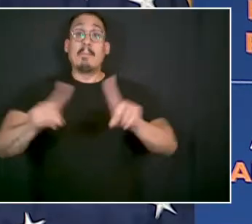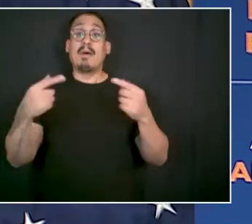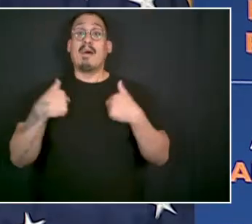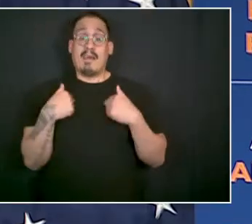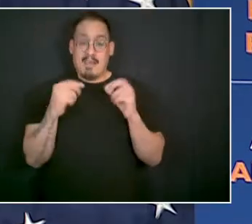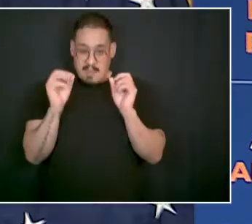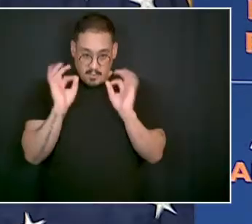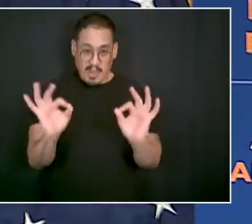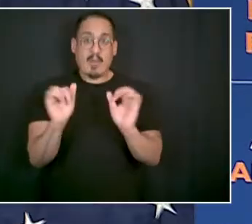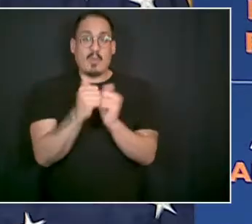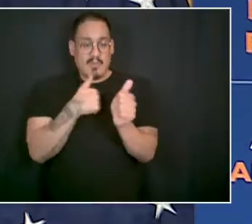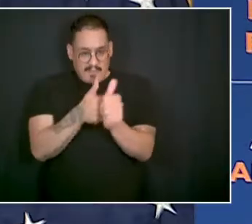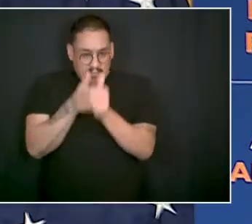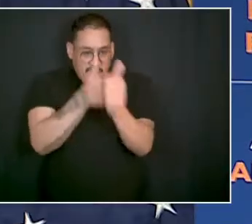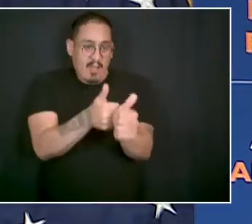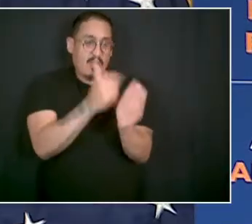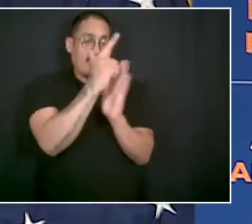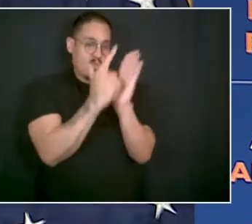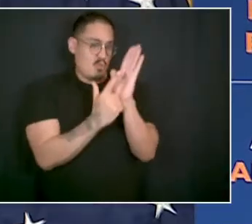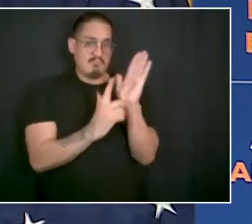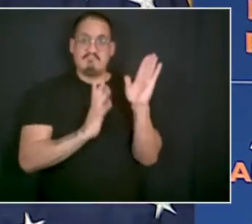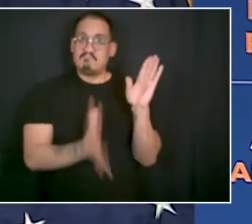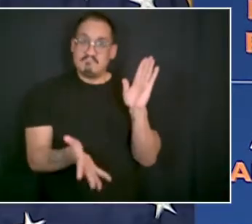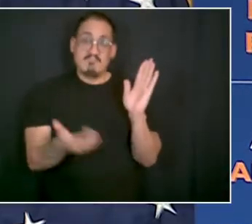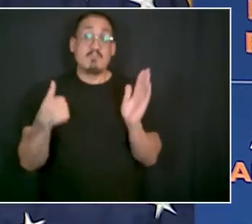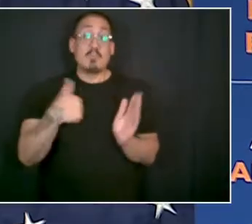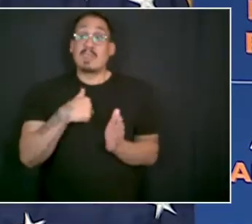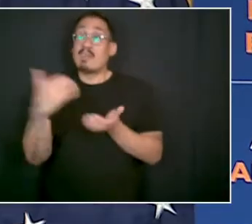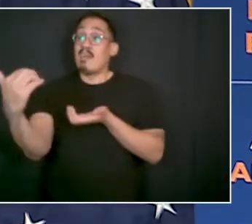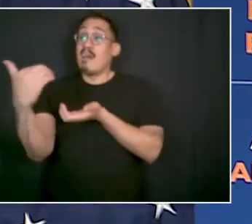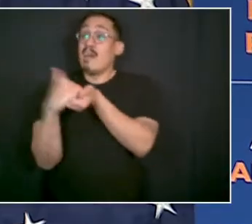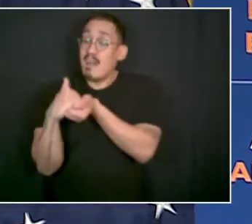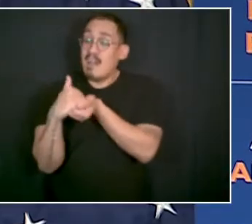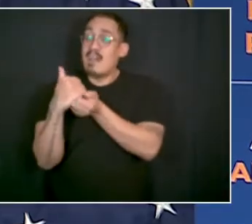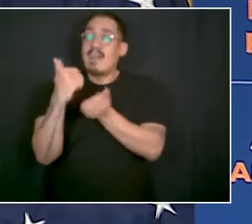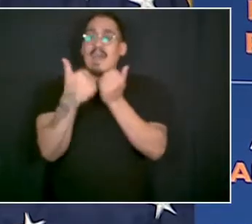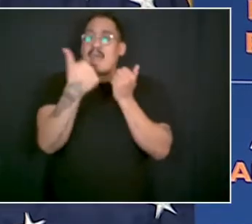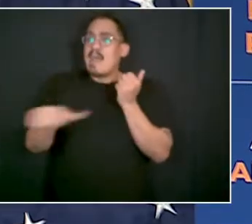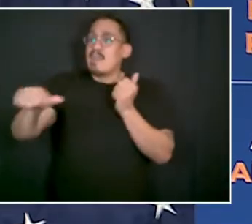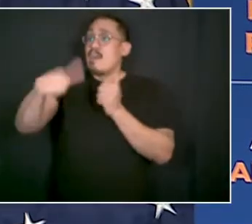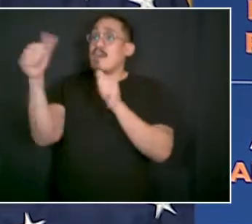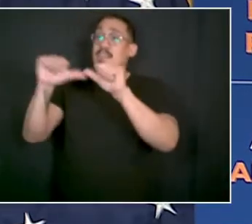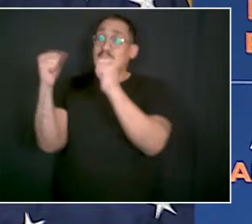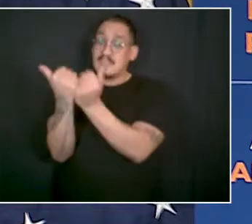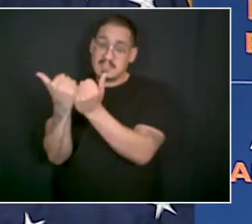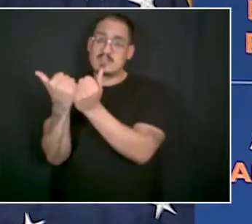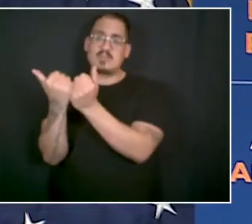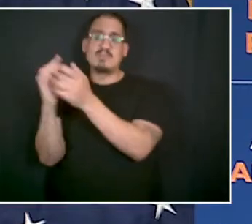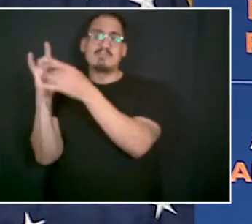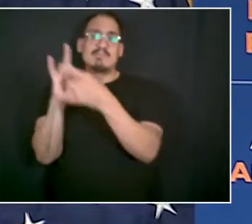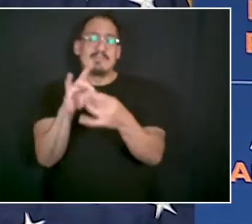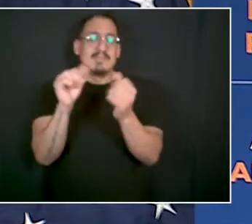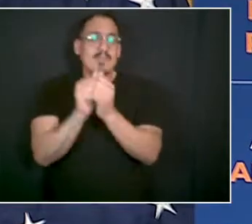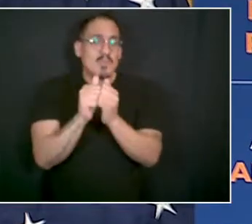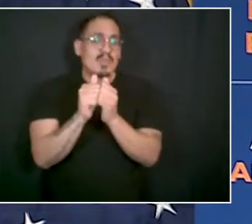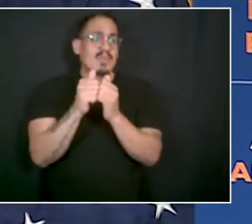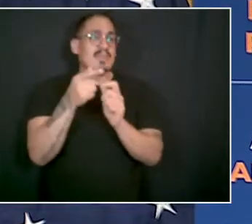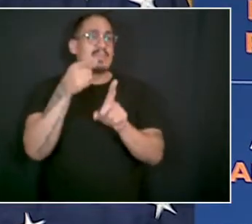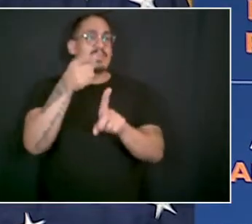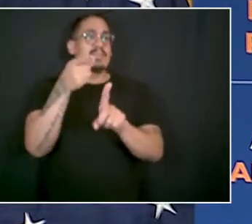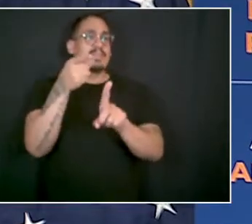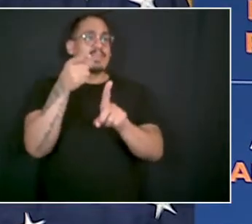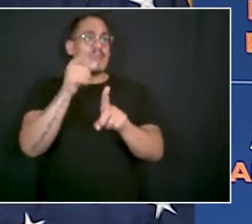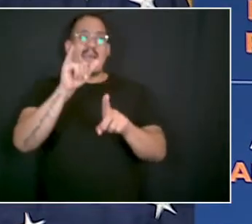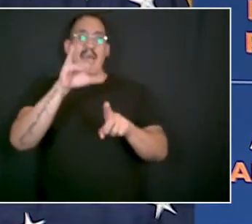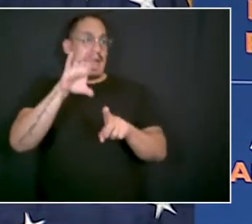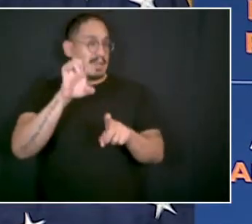We don't collaborate with any agency when it comes down to, we don't collaborate with ICE, I should say, when it comes down to